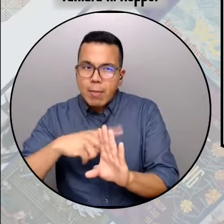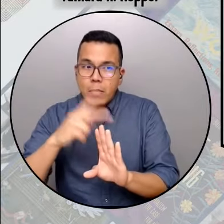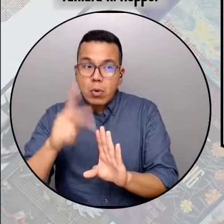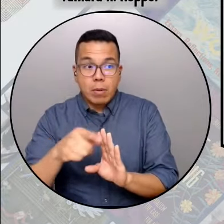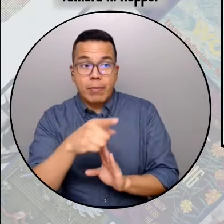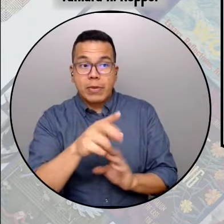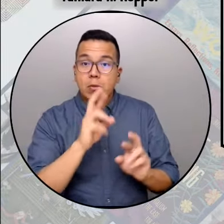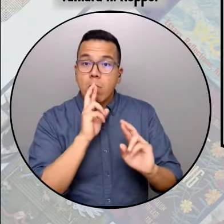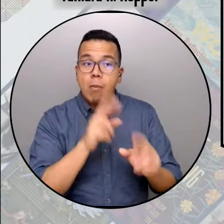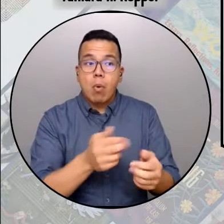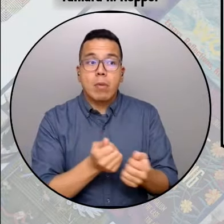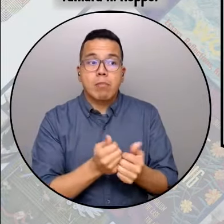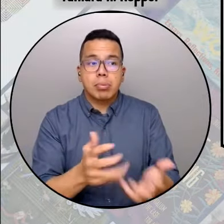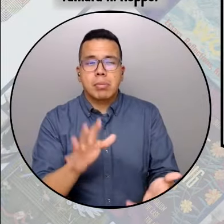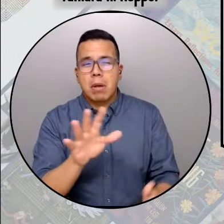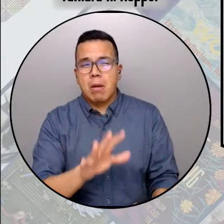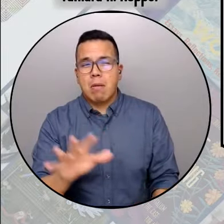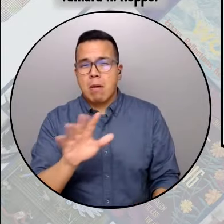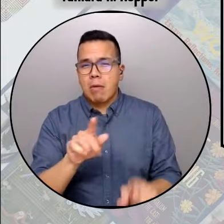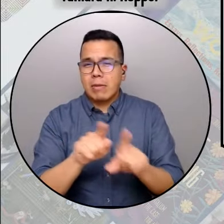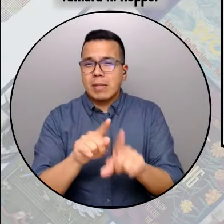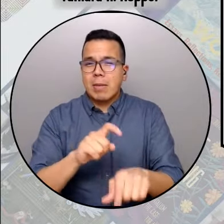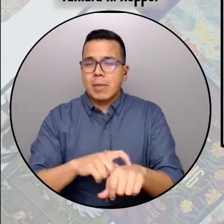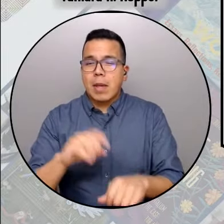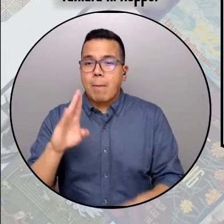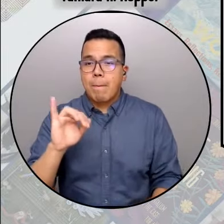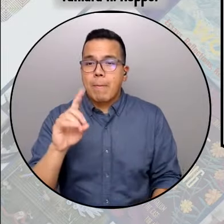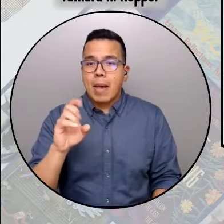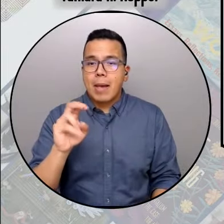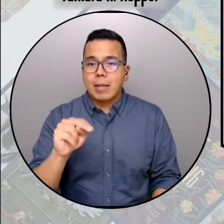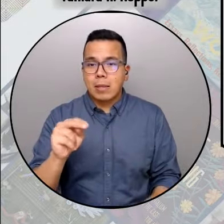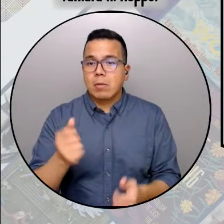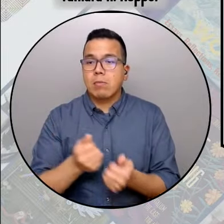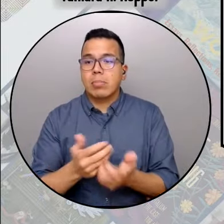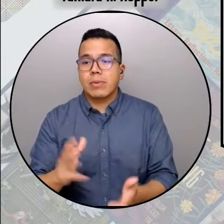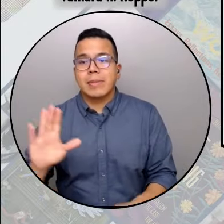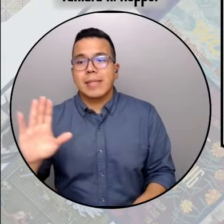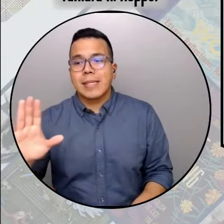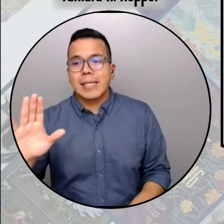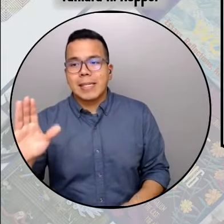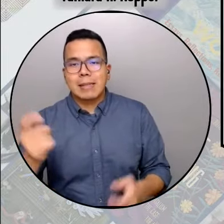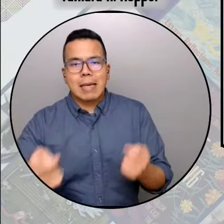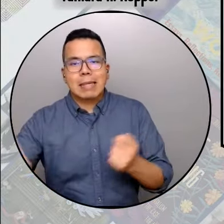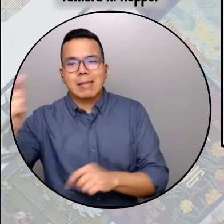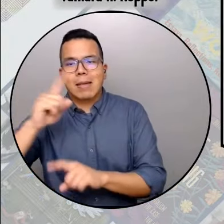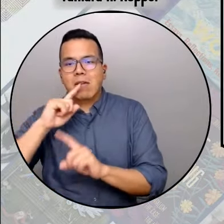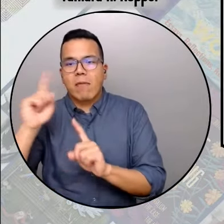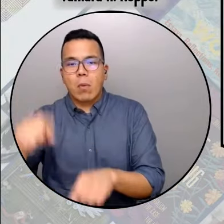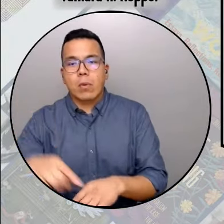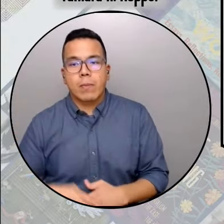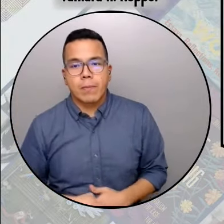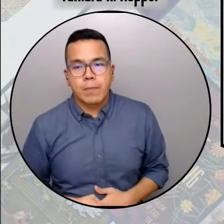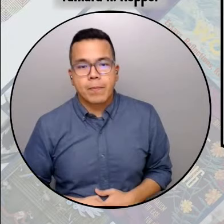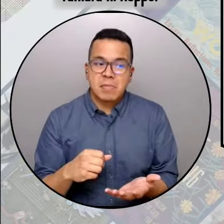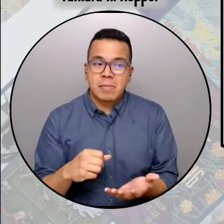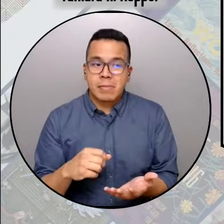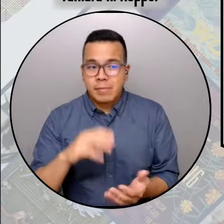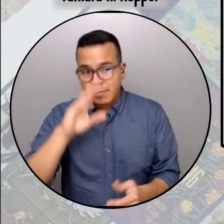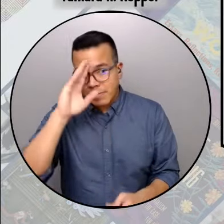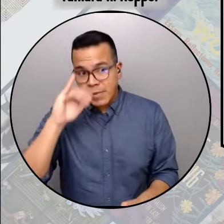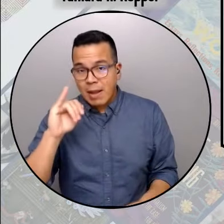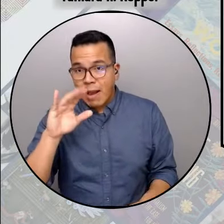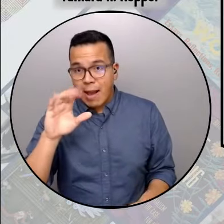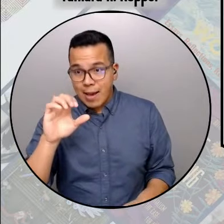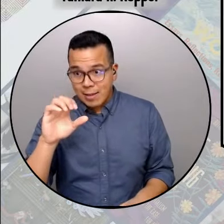time, President Biden put out his kind of executive order, right? Denounced its own